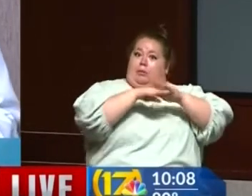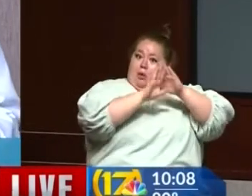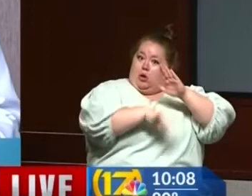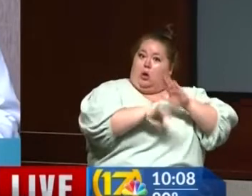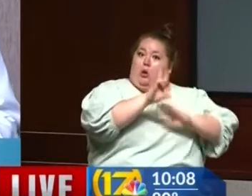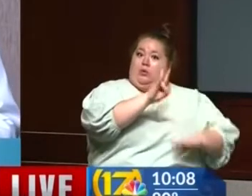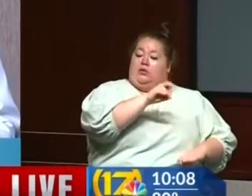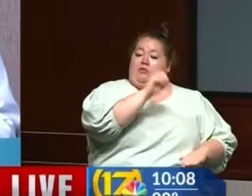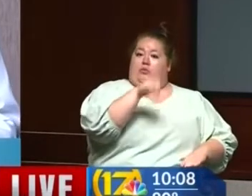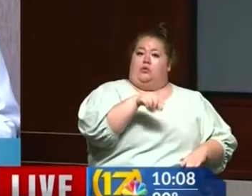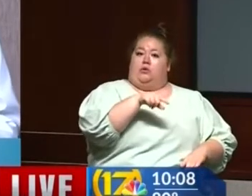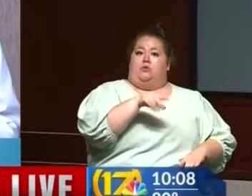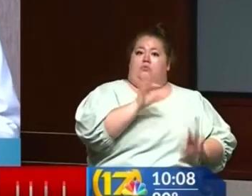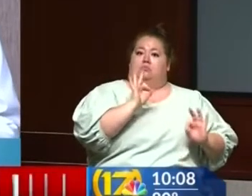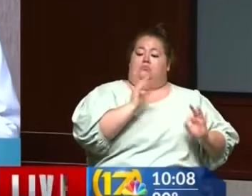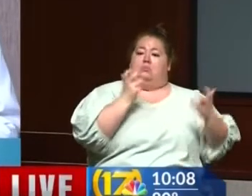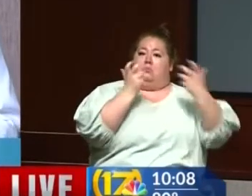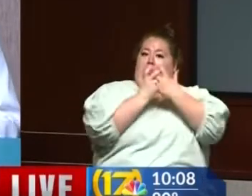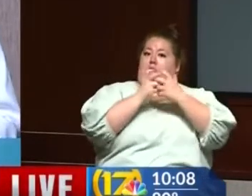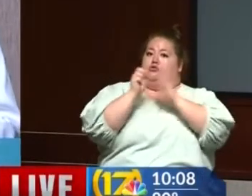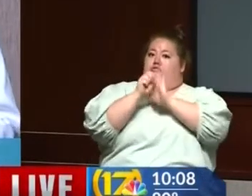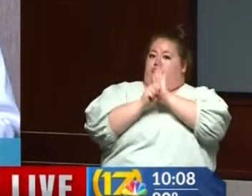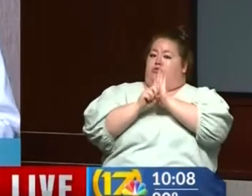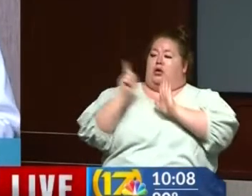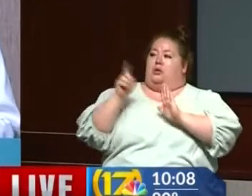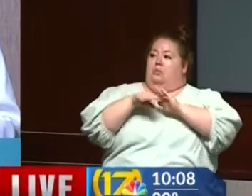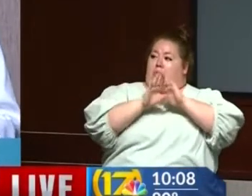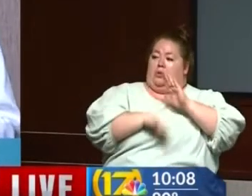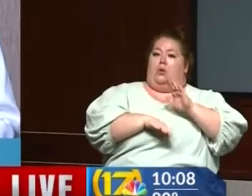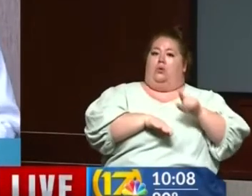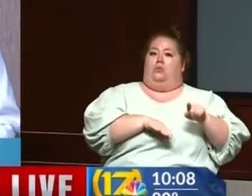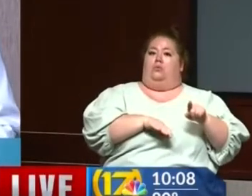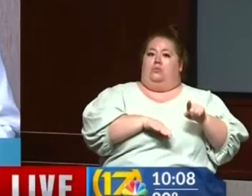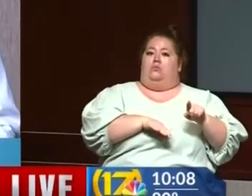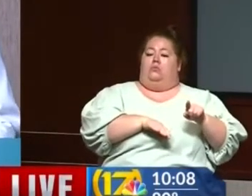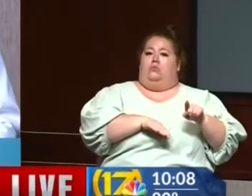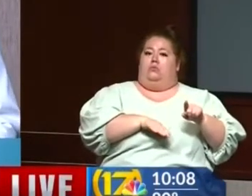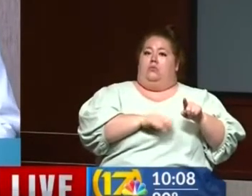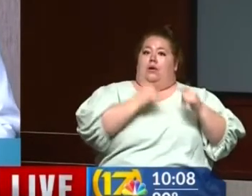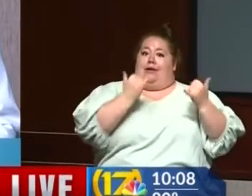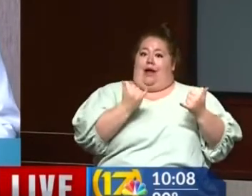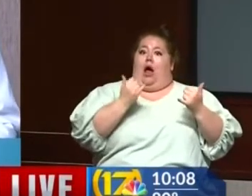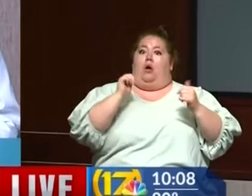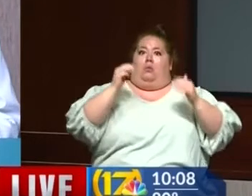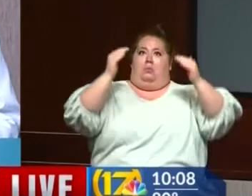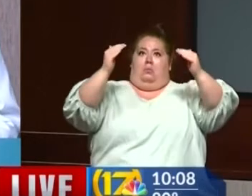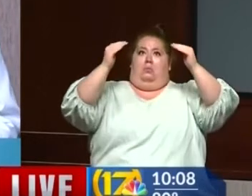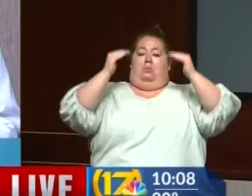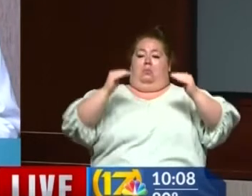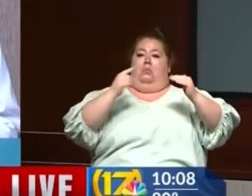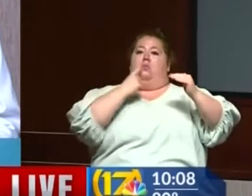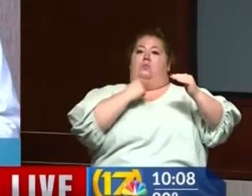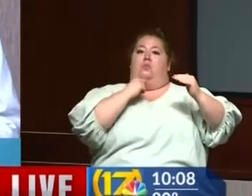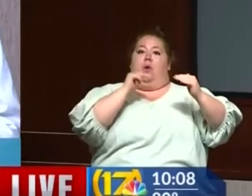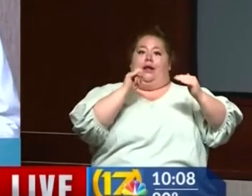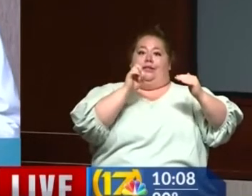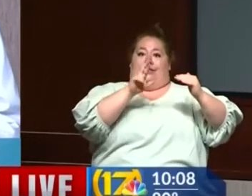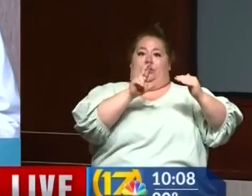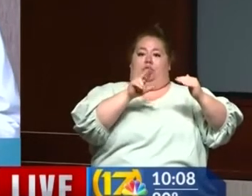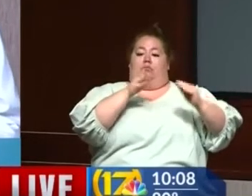the case rate, and that puts us, at least initially, in the red tier. The testing